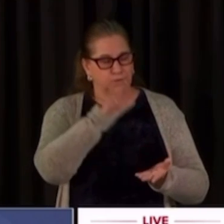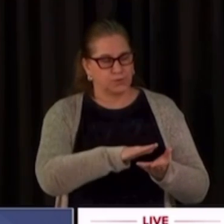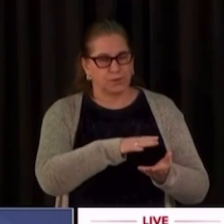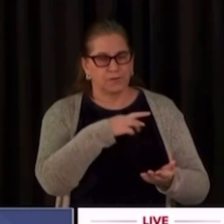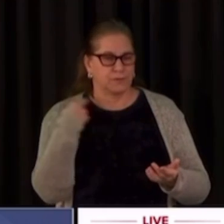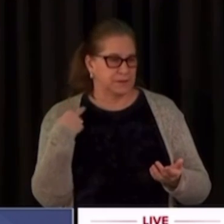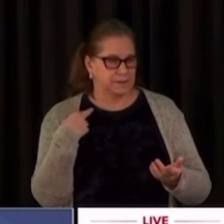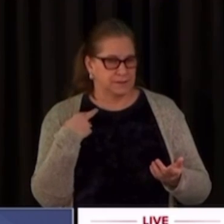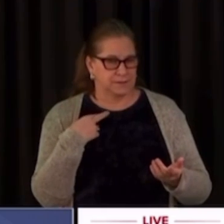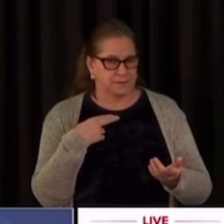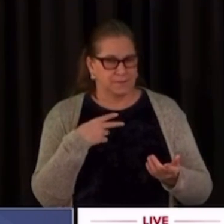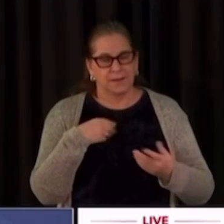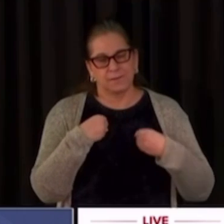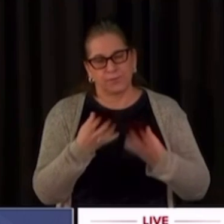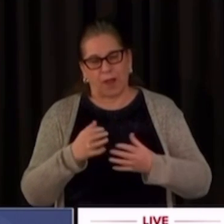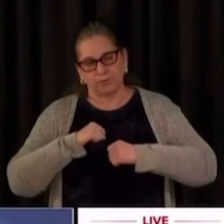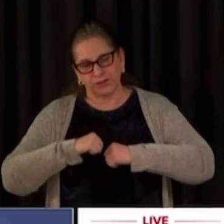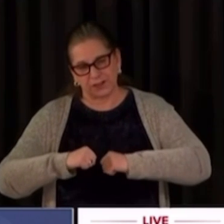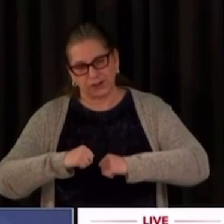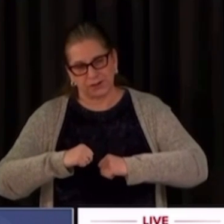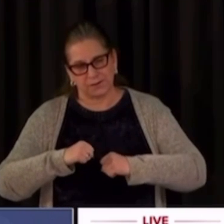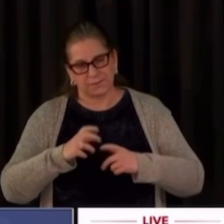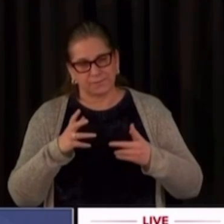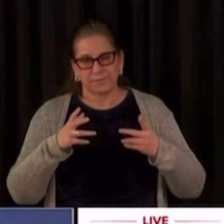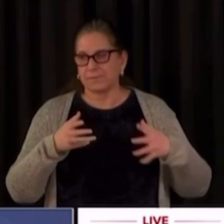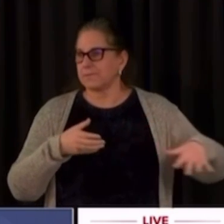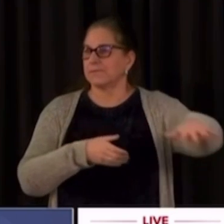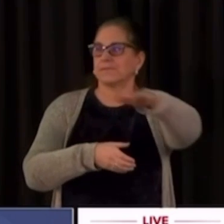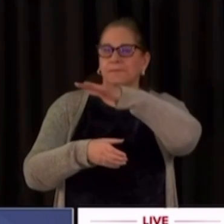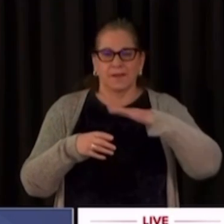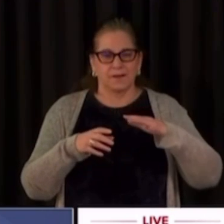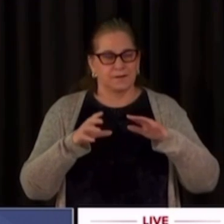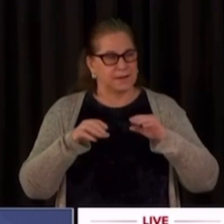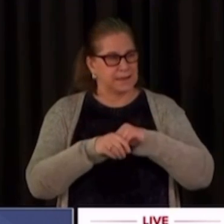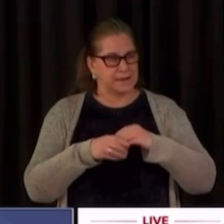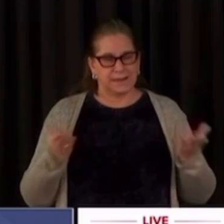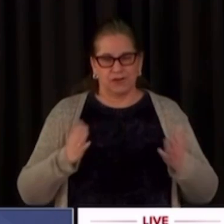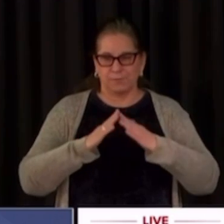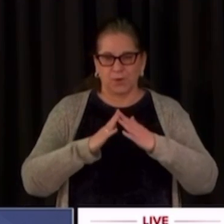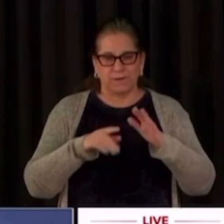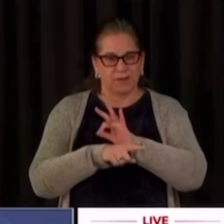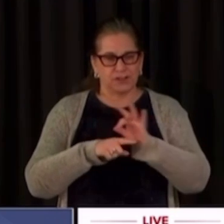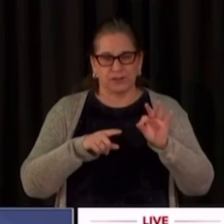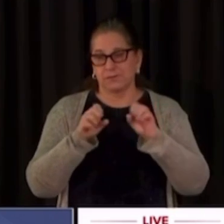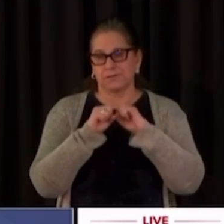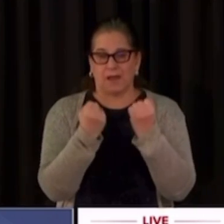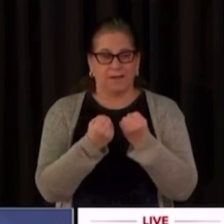of societal functions helps us to establish individuals' place in a